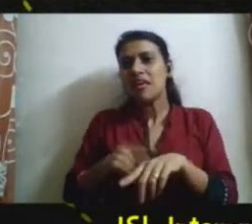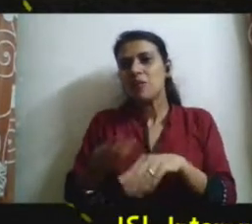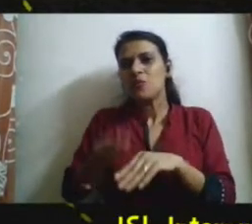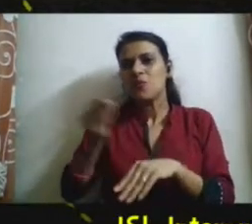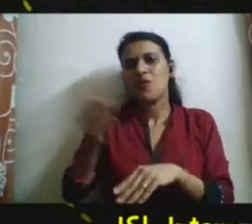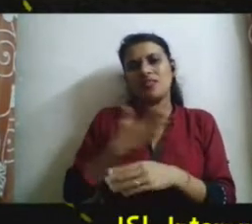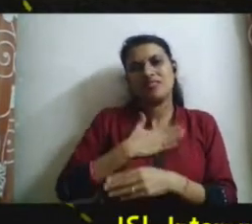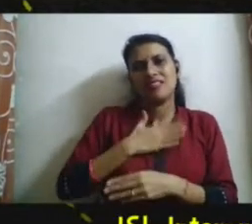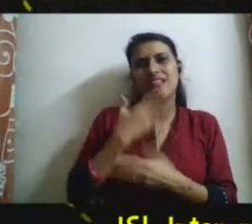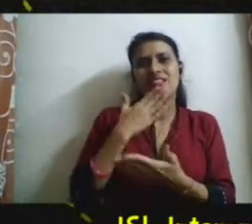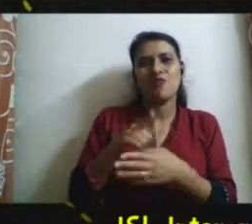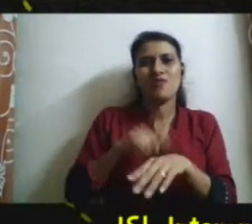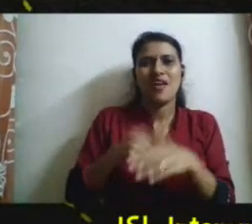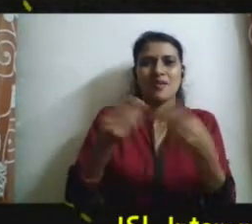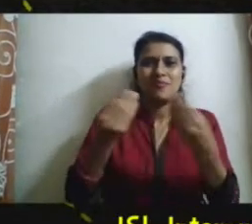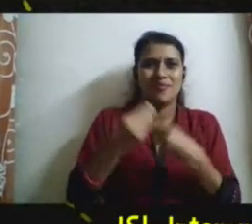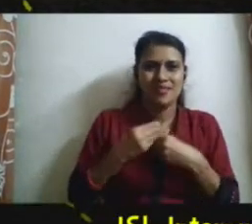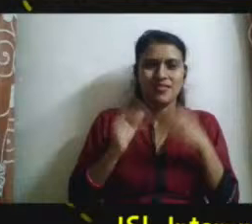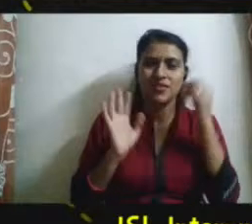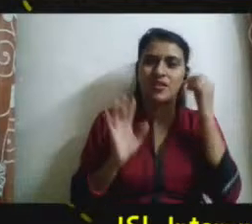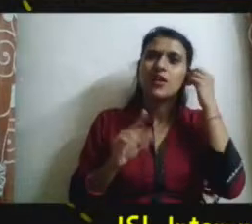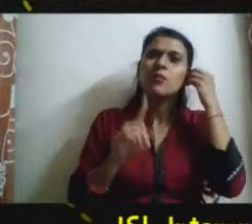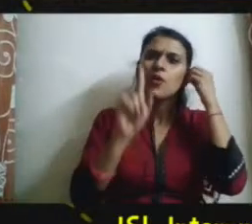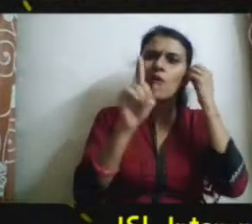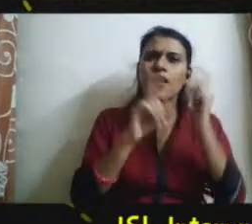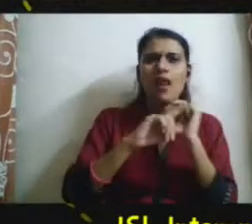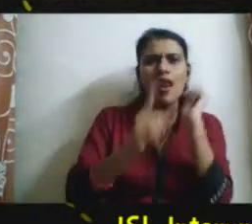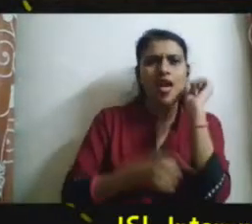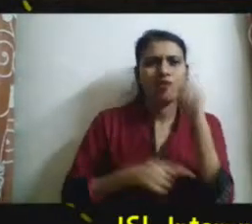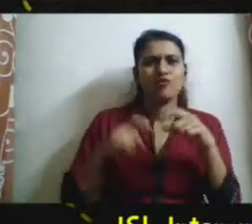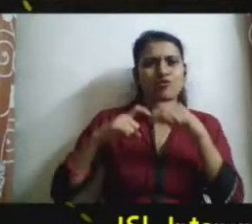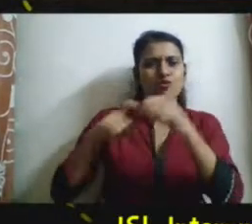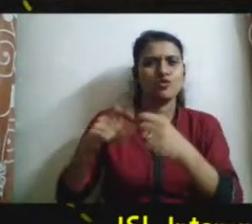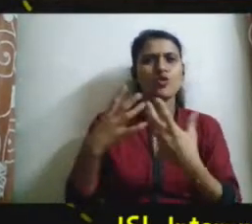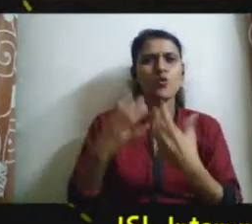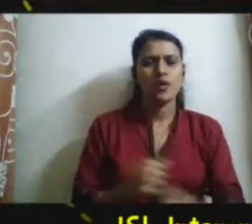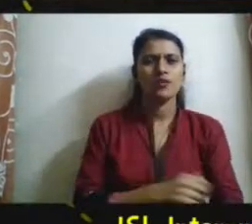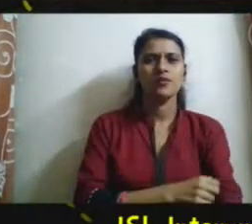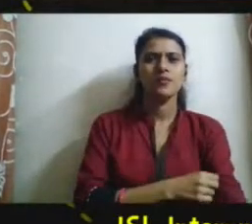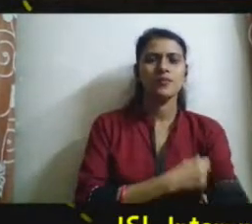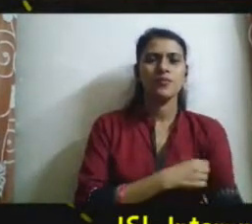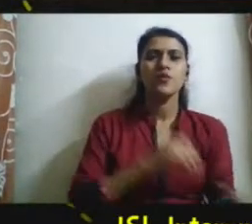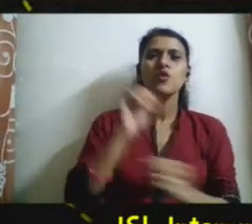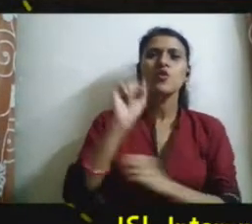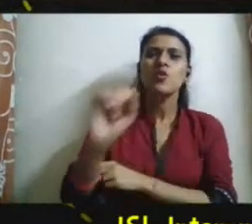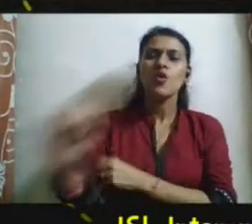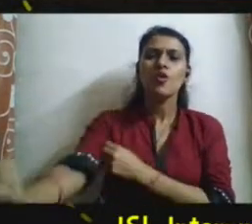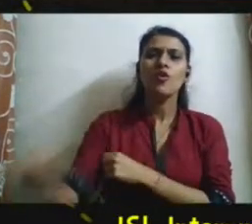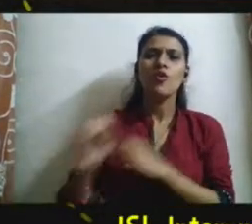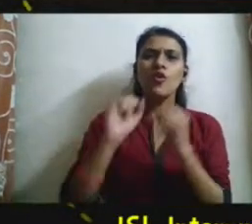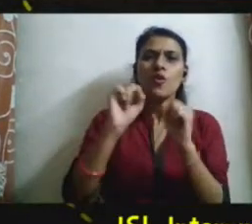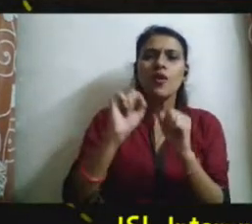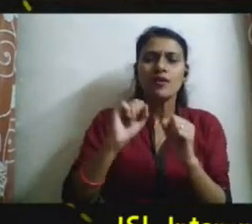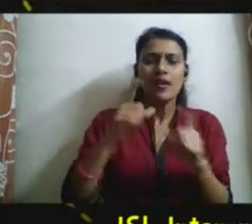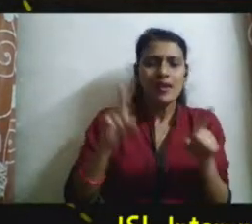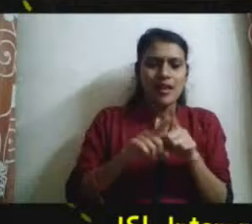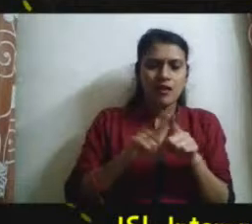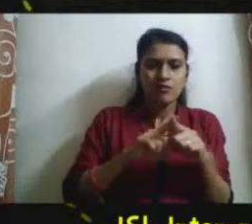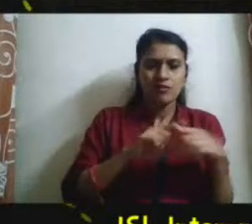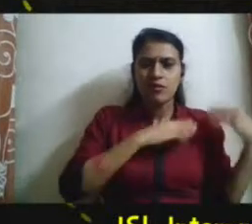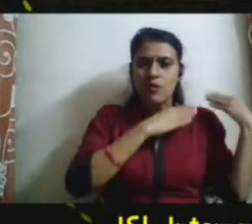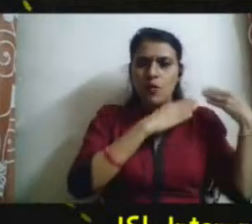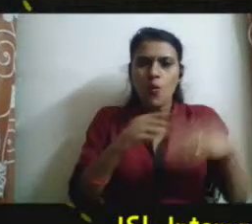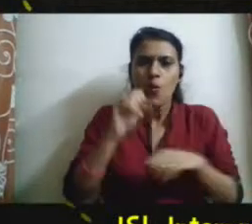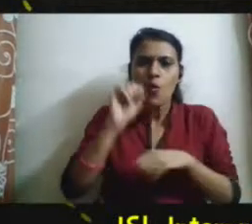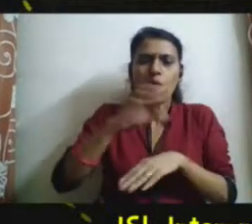time. Um, I want to ask about your own journey as an artist, where